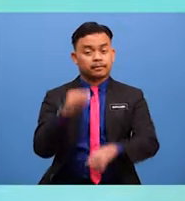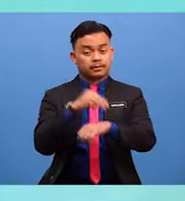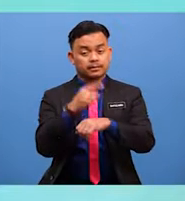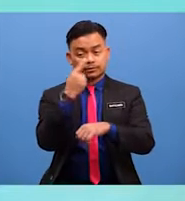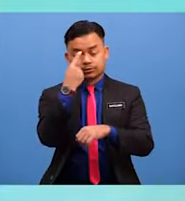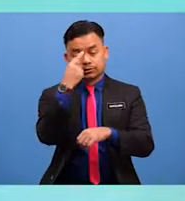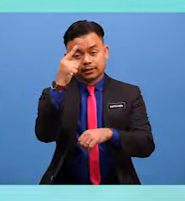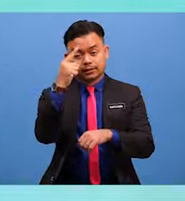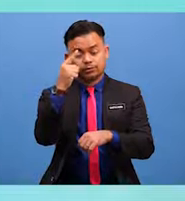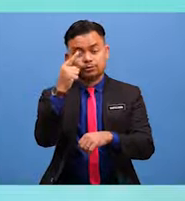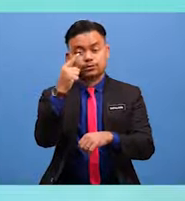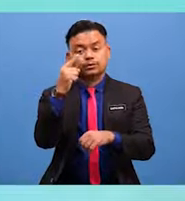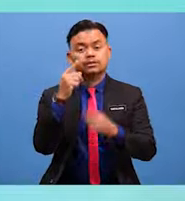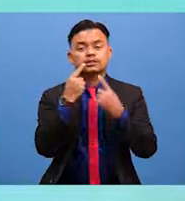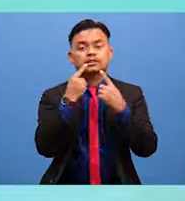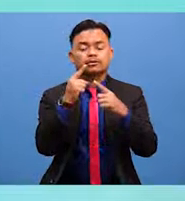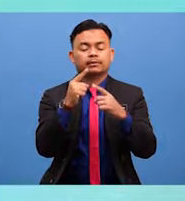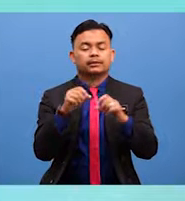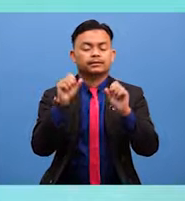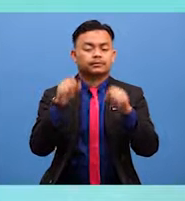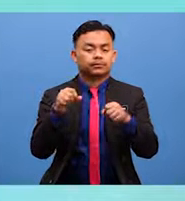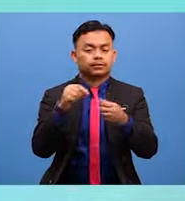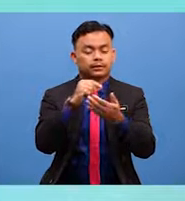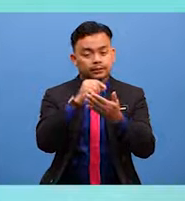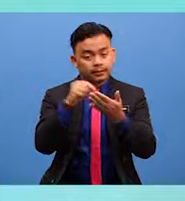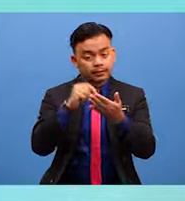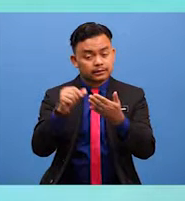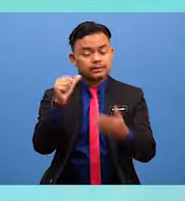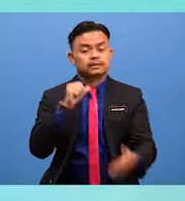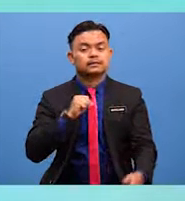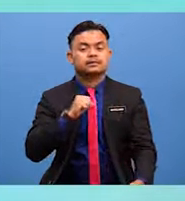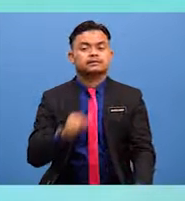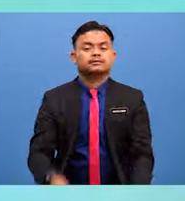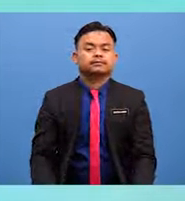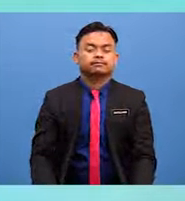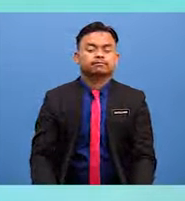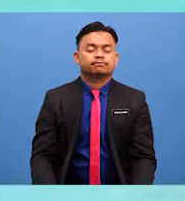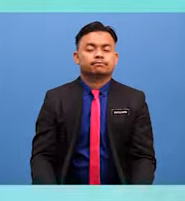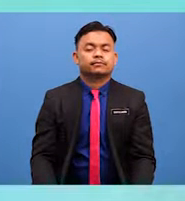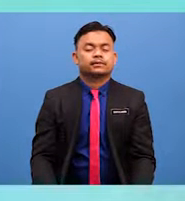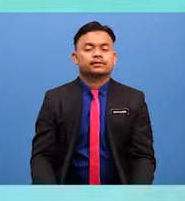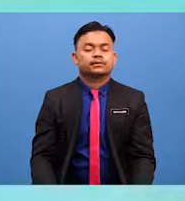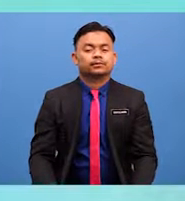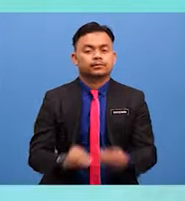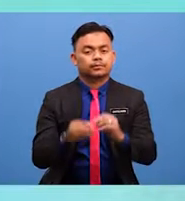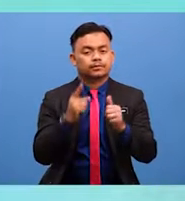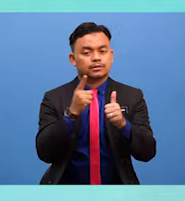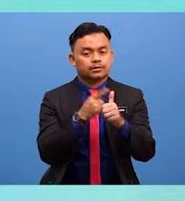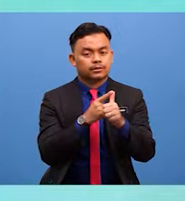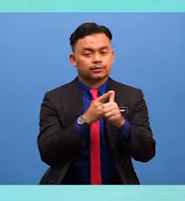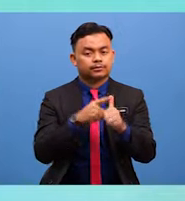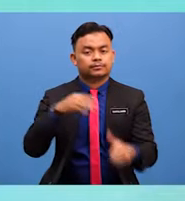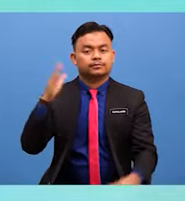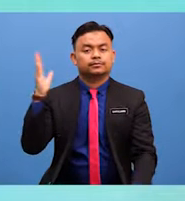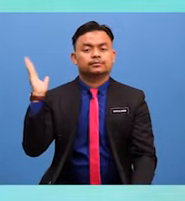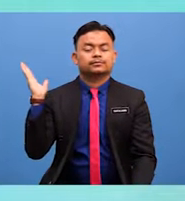answers. You can mark your own work. Number one, the answer is